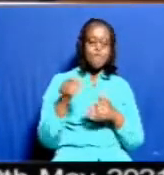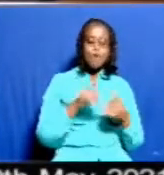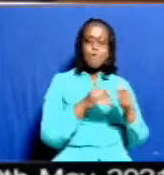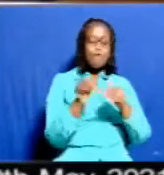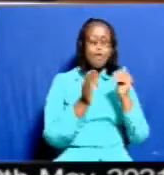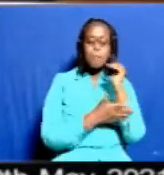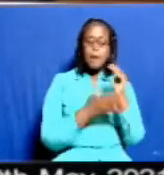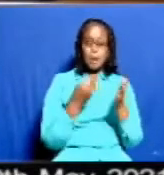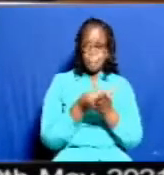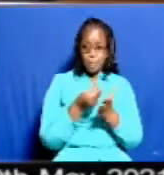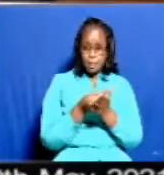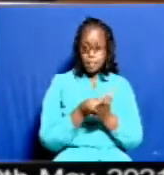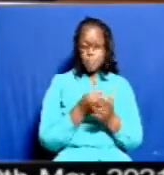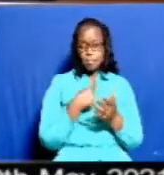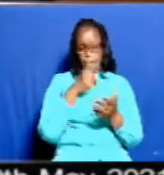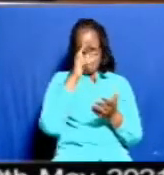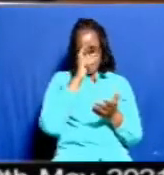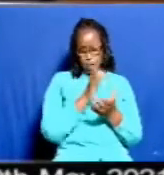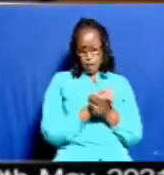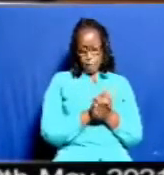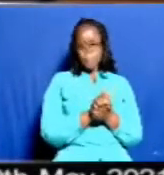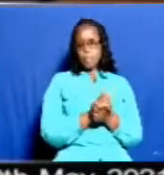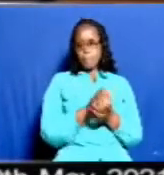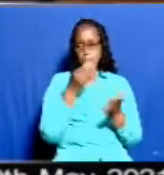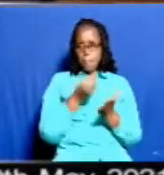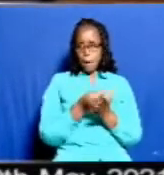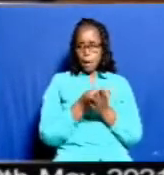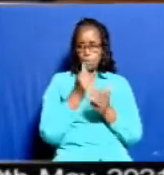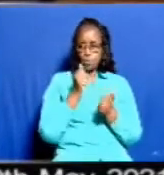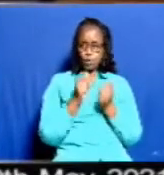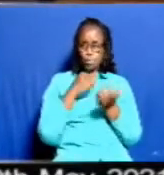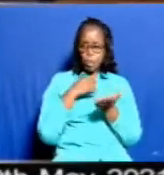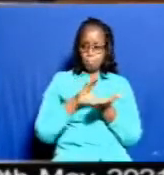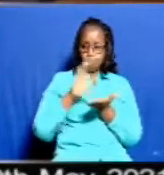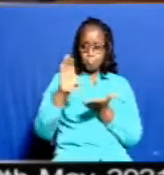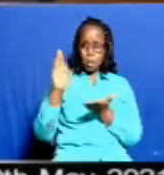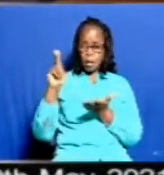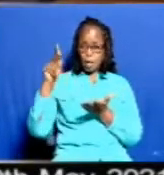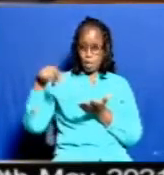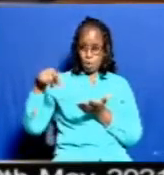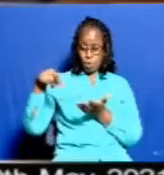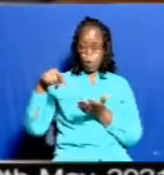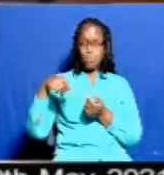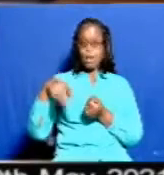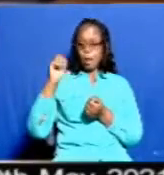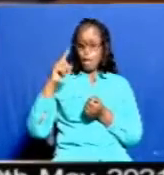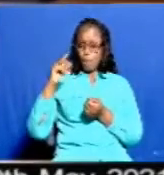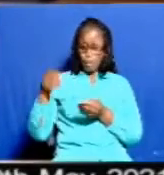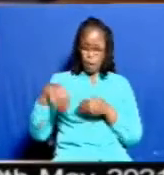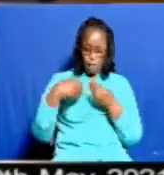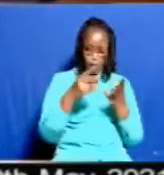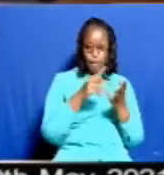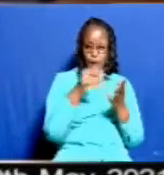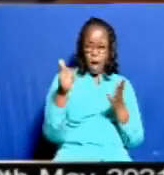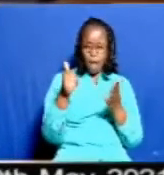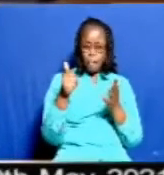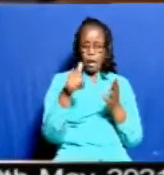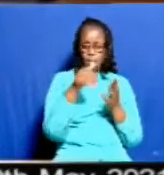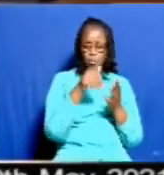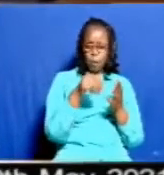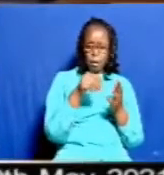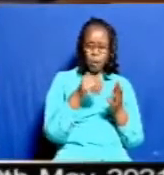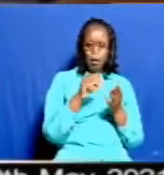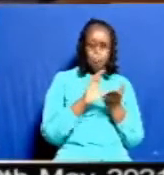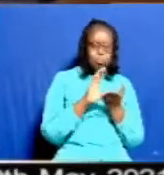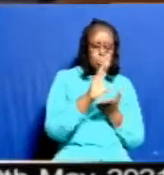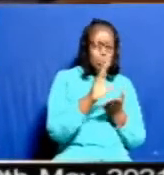always believe the kind of billions you are packing to Kenya Airways, if they were pumped to other development initiatives,